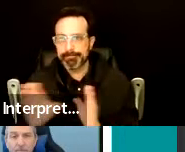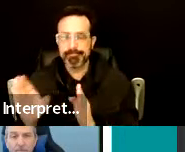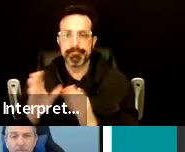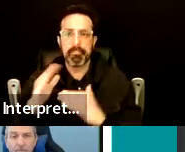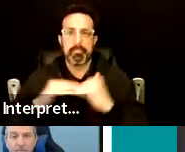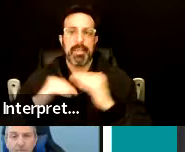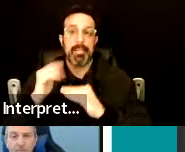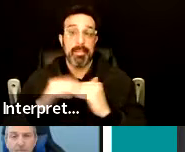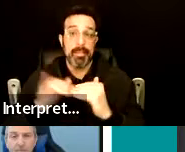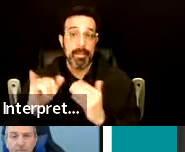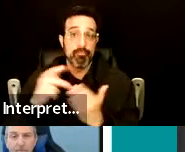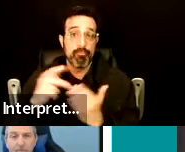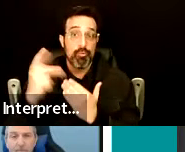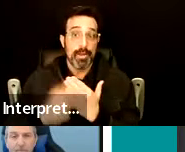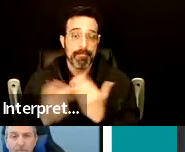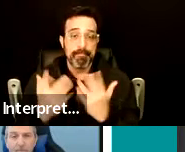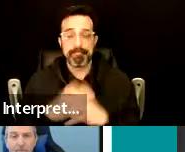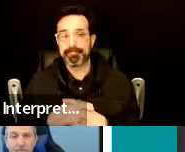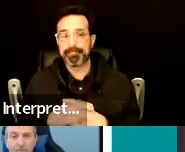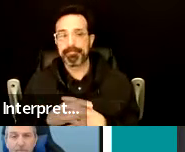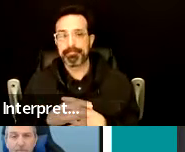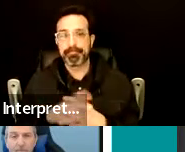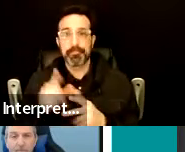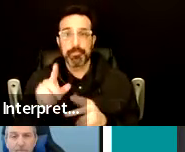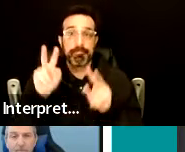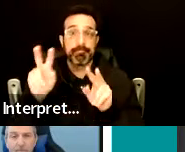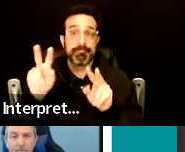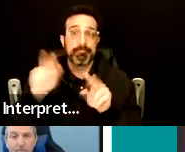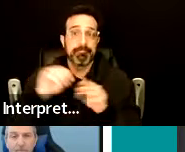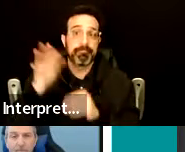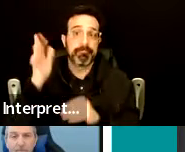this program. So look for that in the